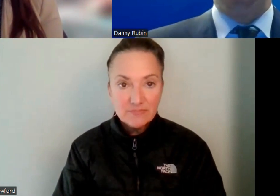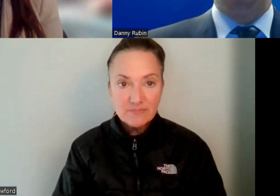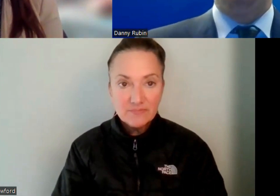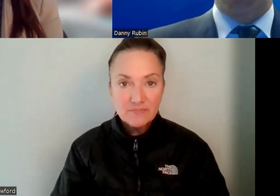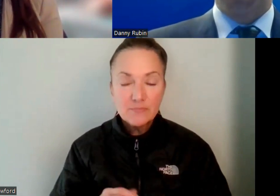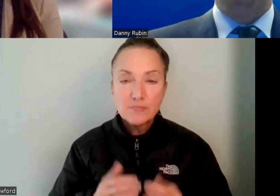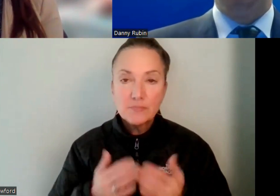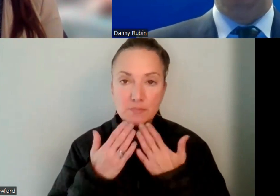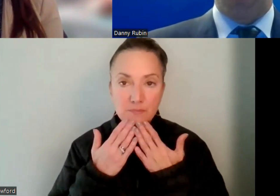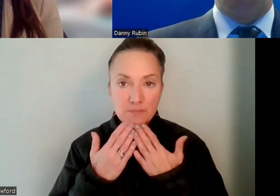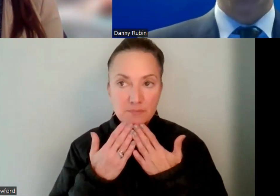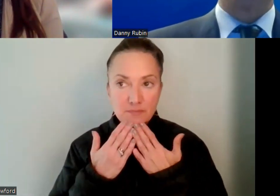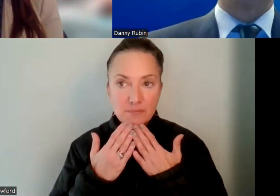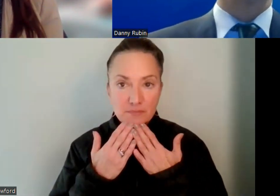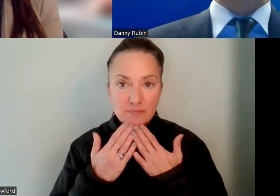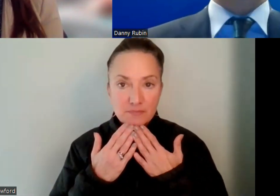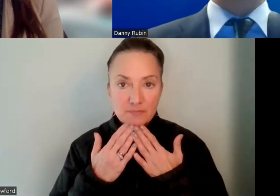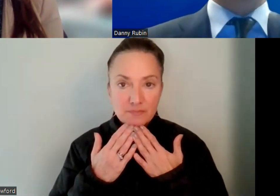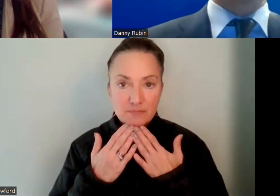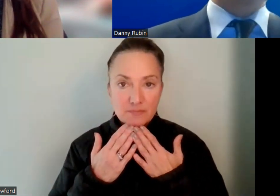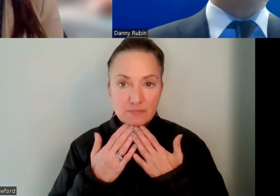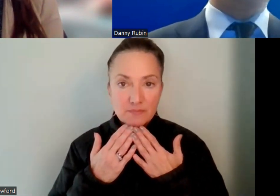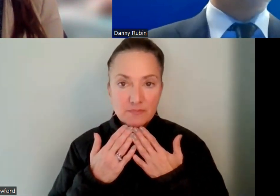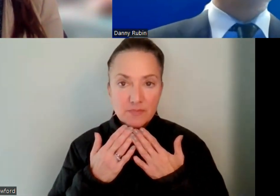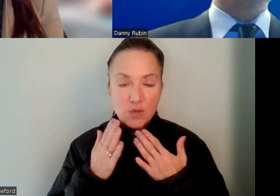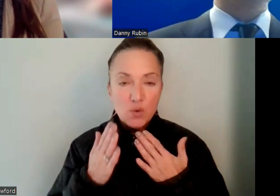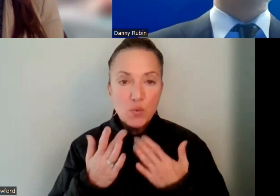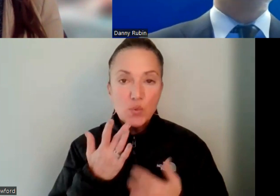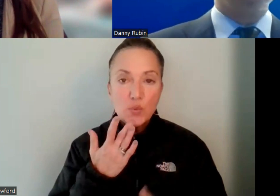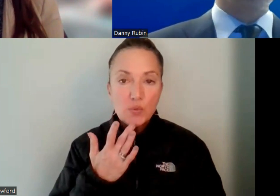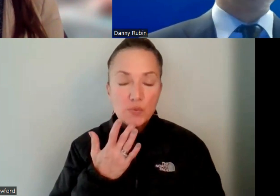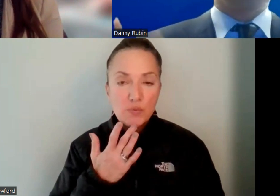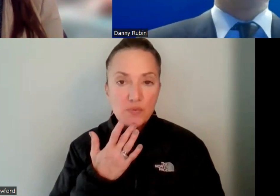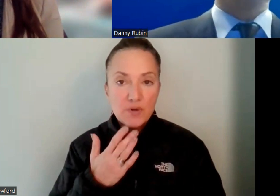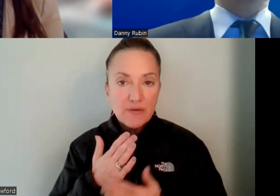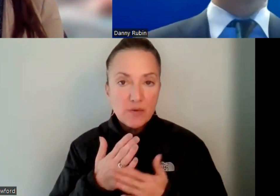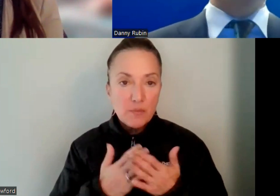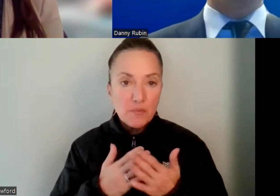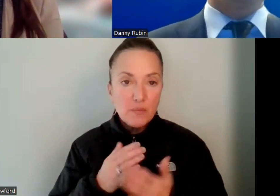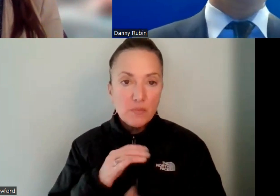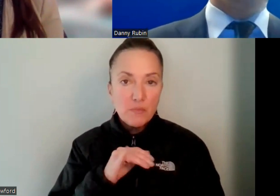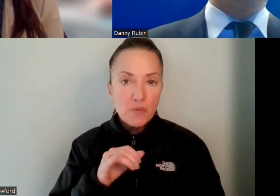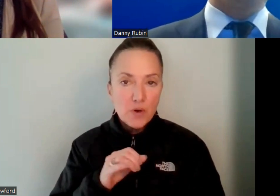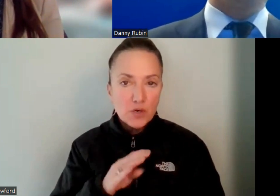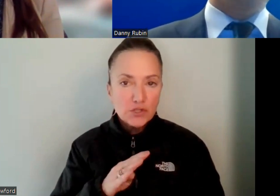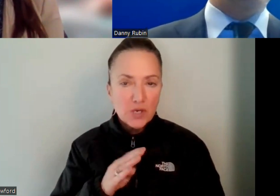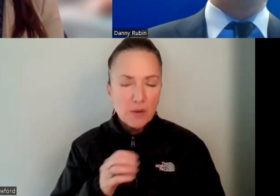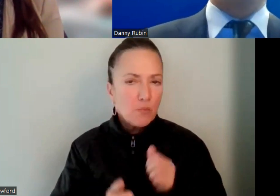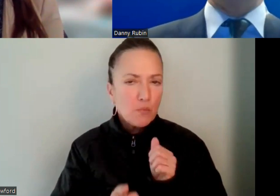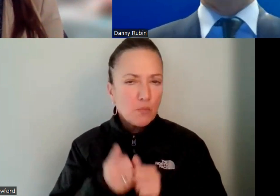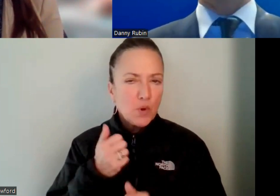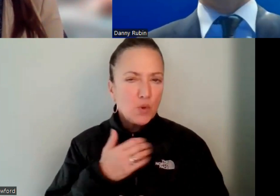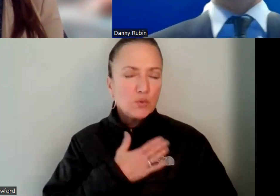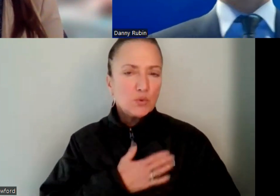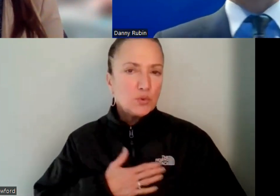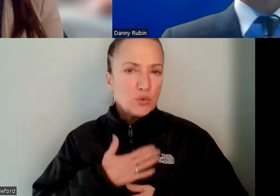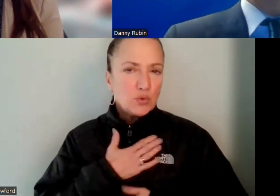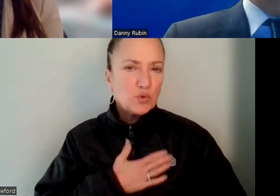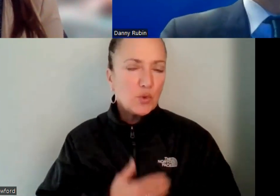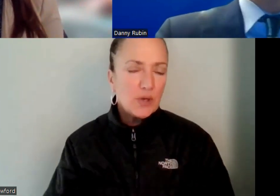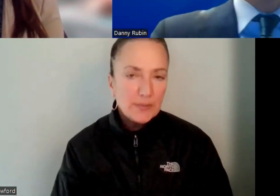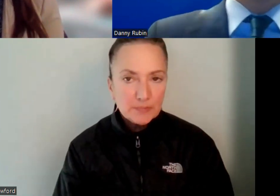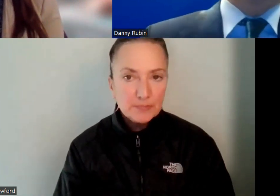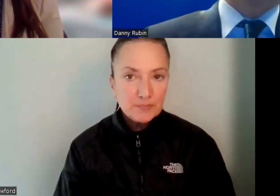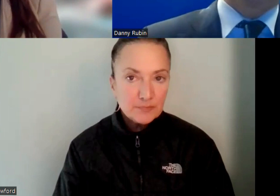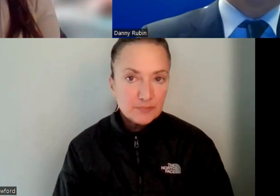great questions. Question here: what was your favorite part of the job? What did you enjoy the most when you came in for your part-time hours?